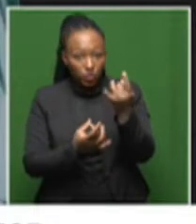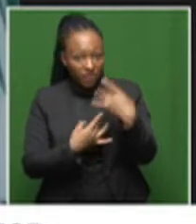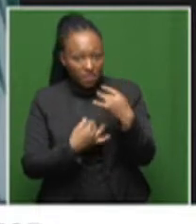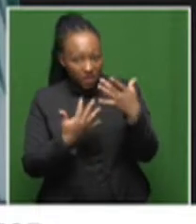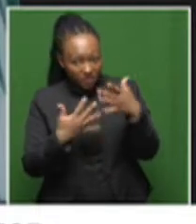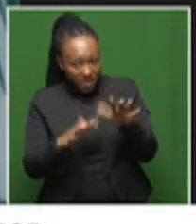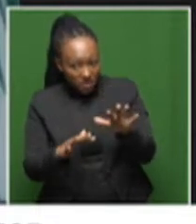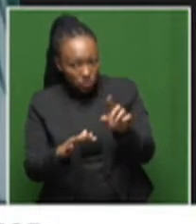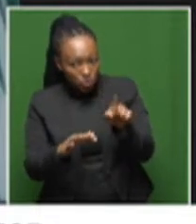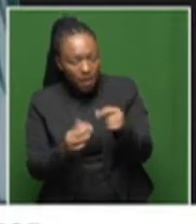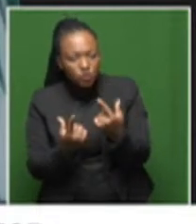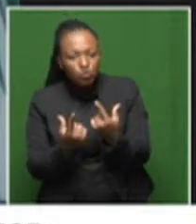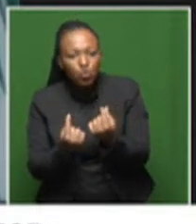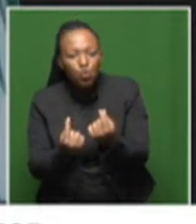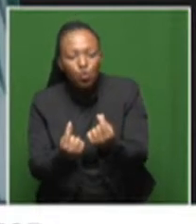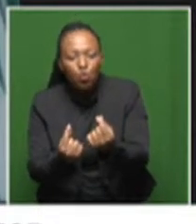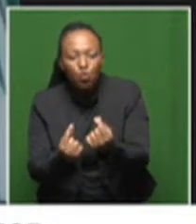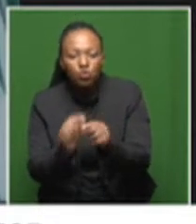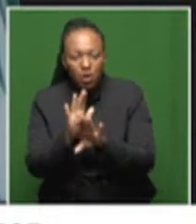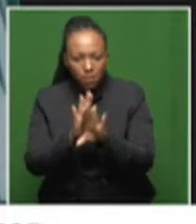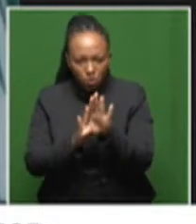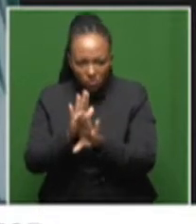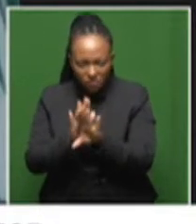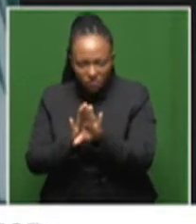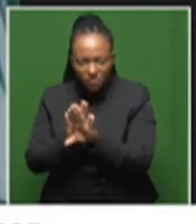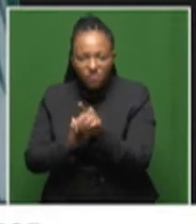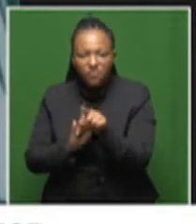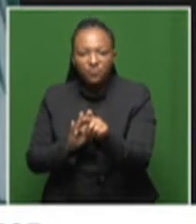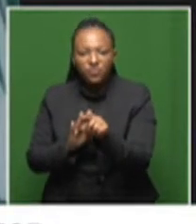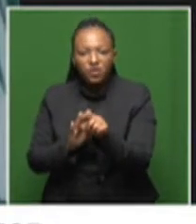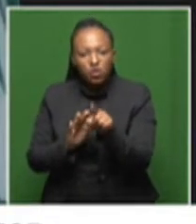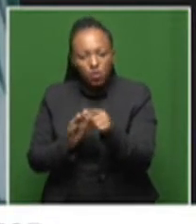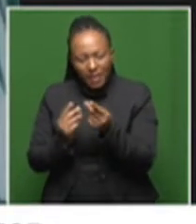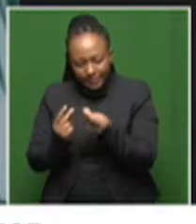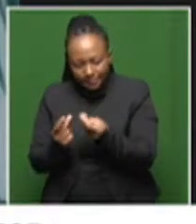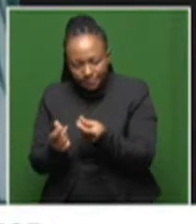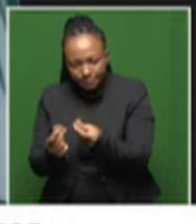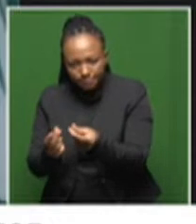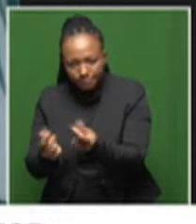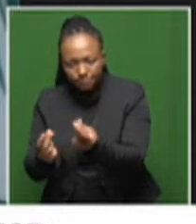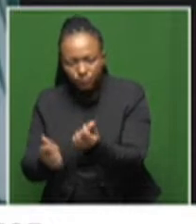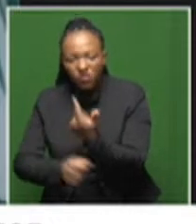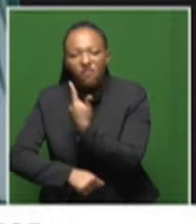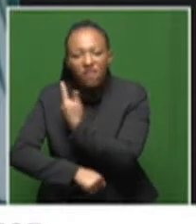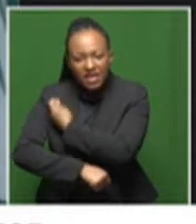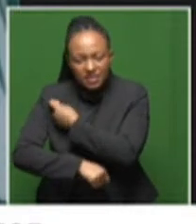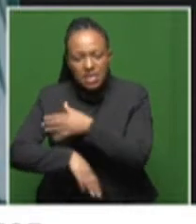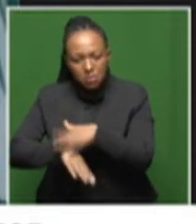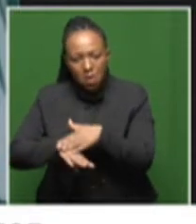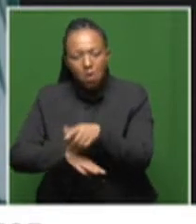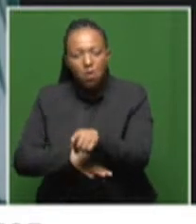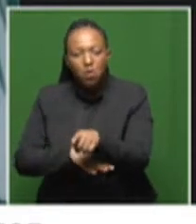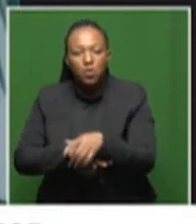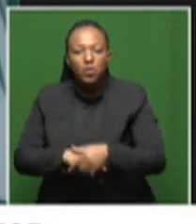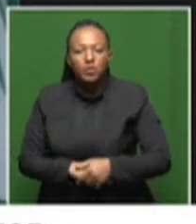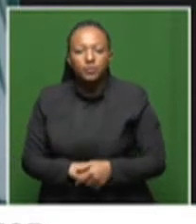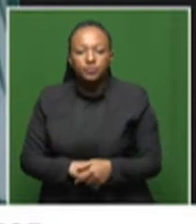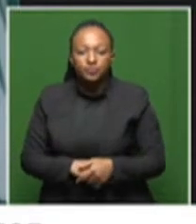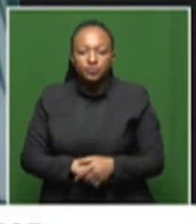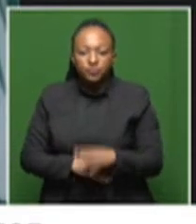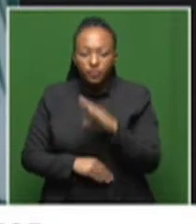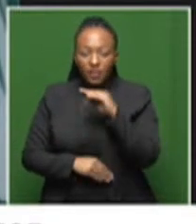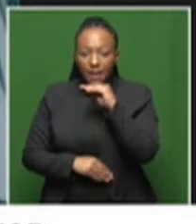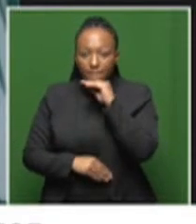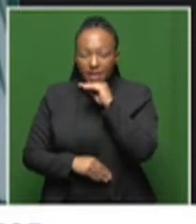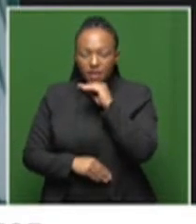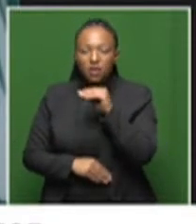needs to be done to improve and ramp up the vaccine program. This means that there is a